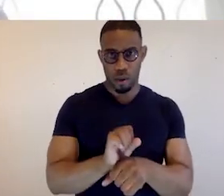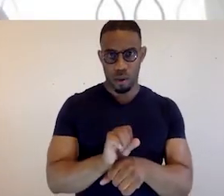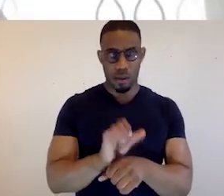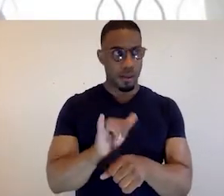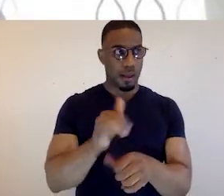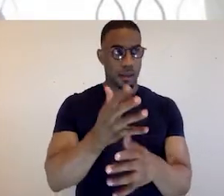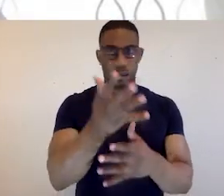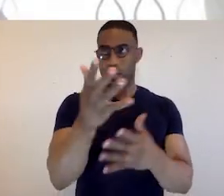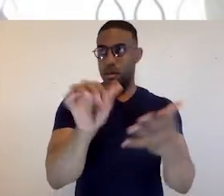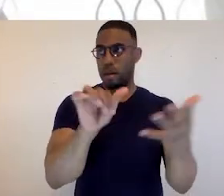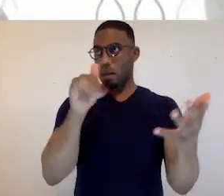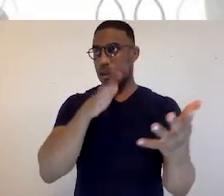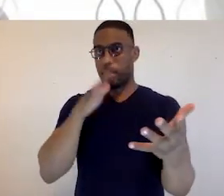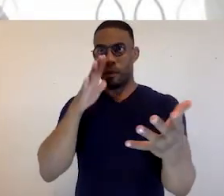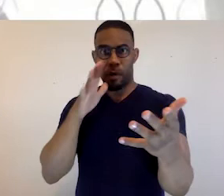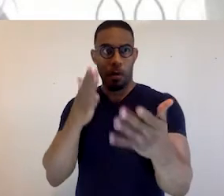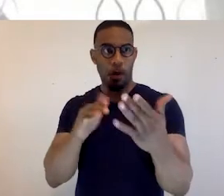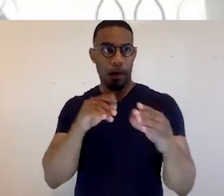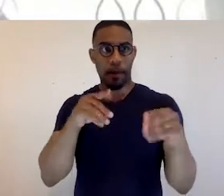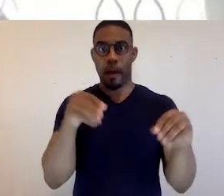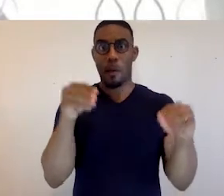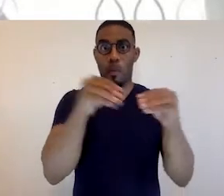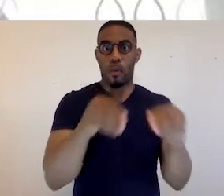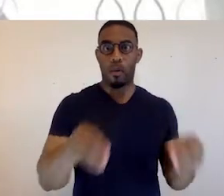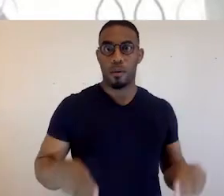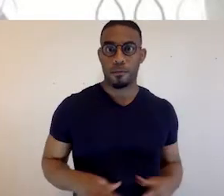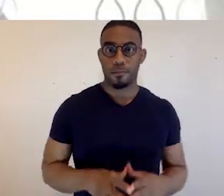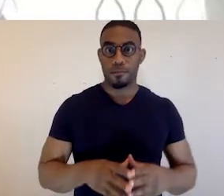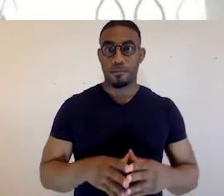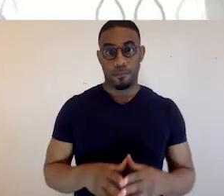that another farmer might pay more.